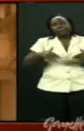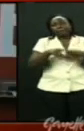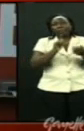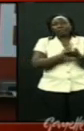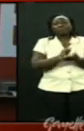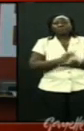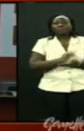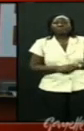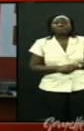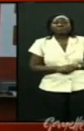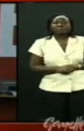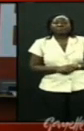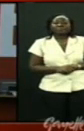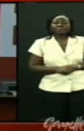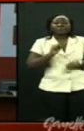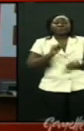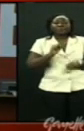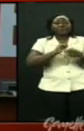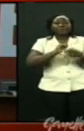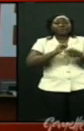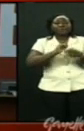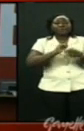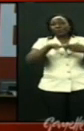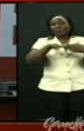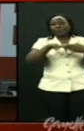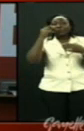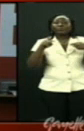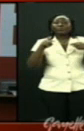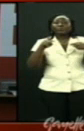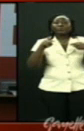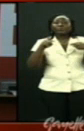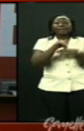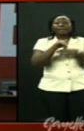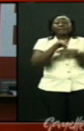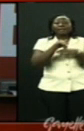that's all that we have for you tonight. Don't forget, you can call us at